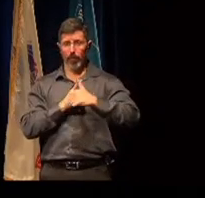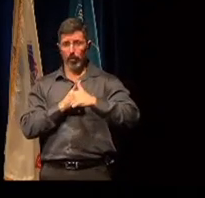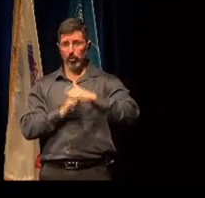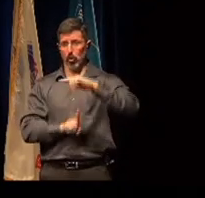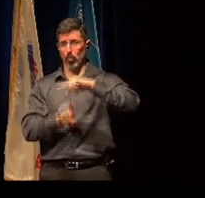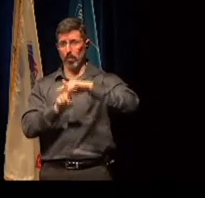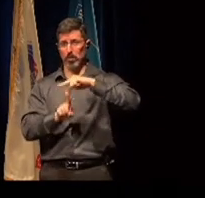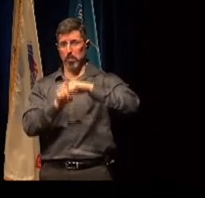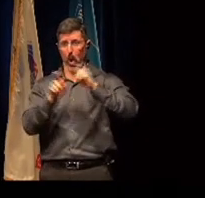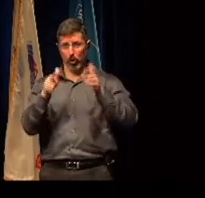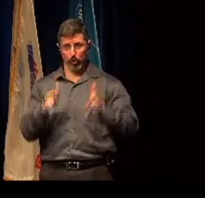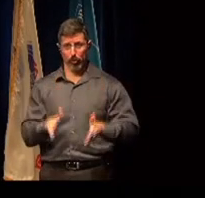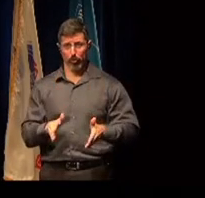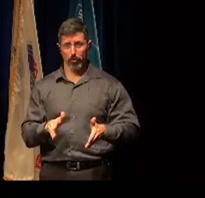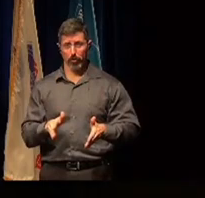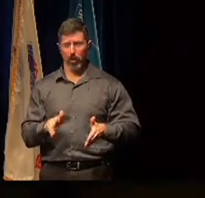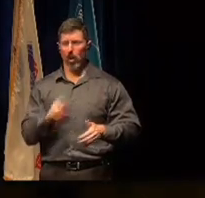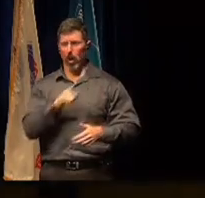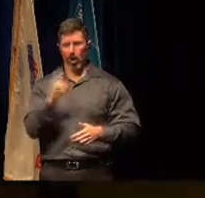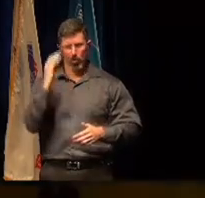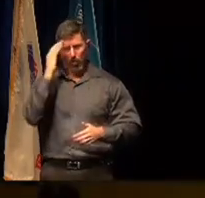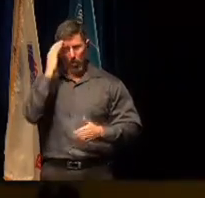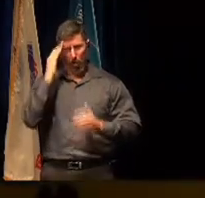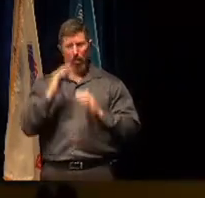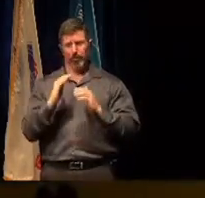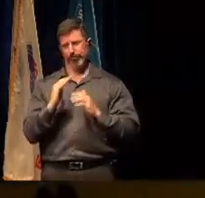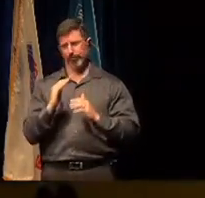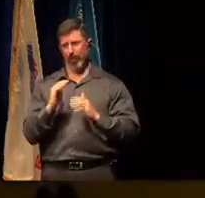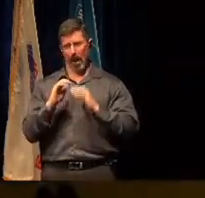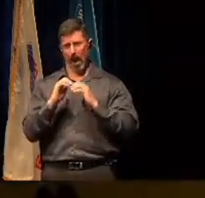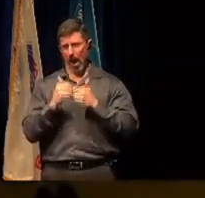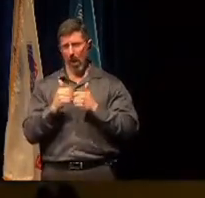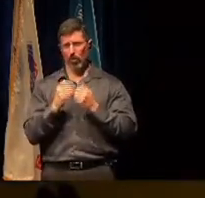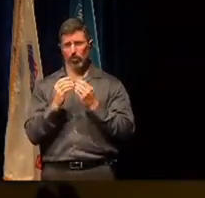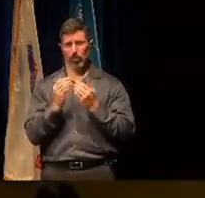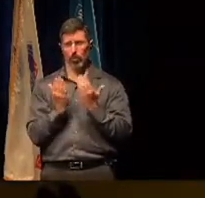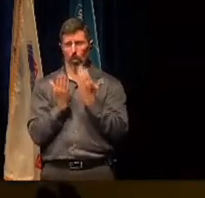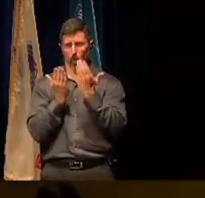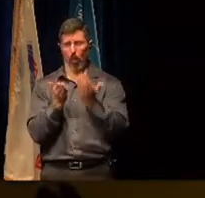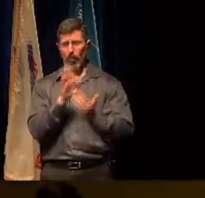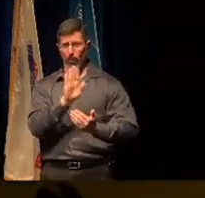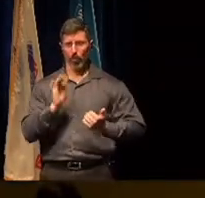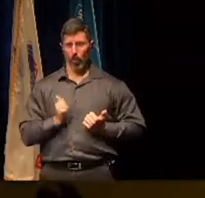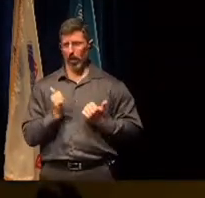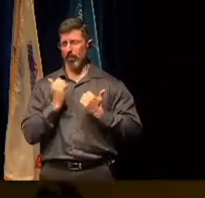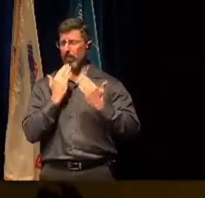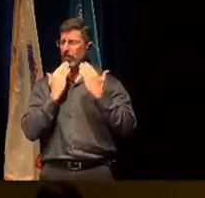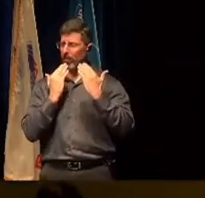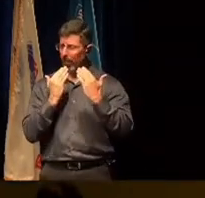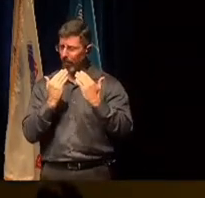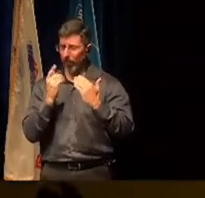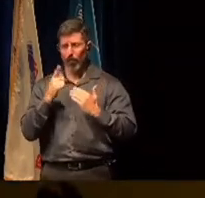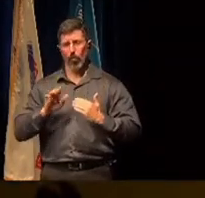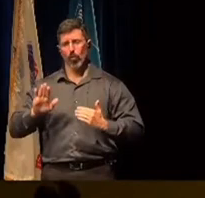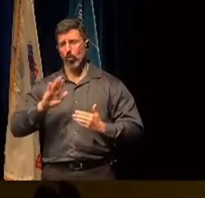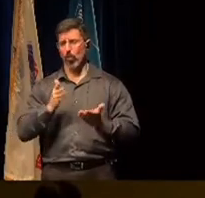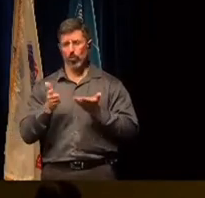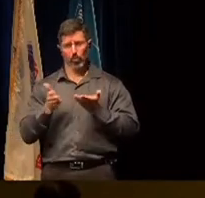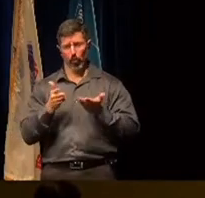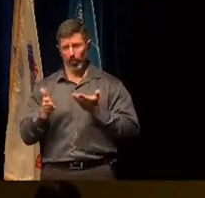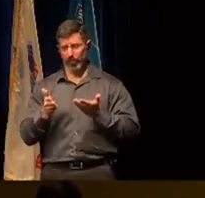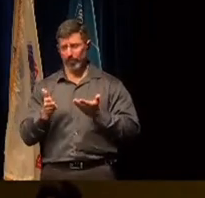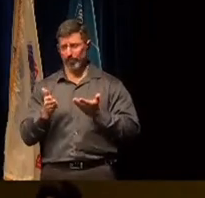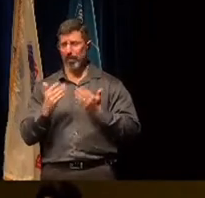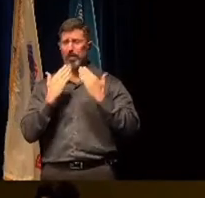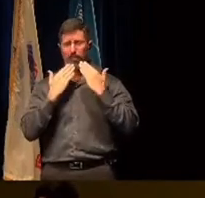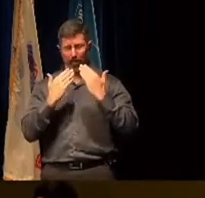your life on the line. God bless you, and we thank you for your service and your willingness to love us the way you do. Thank